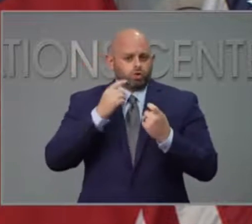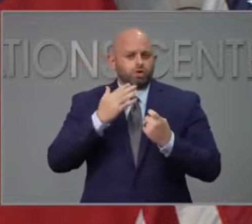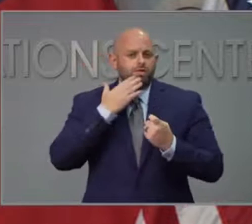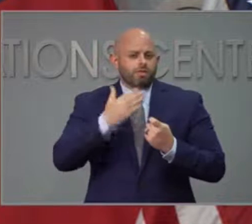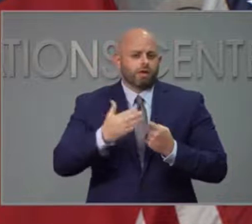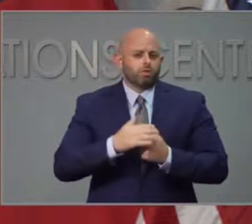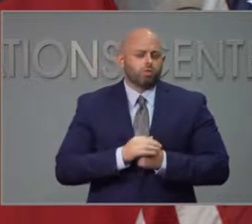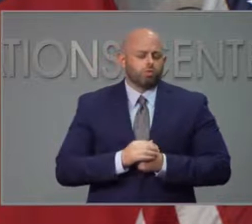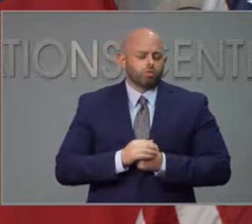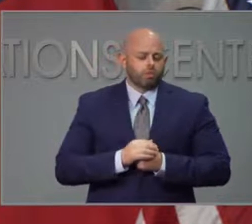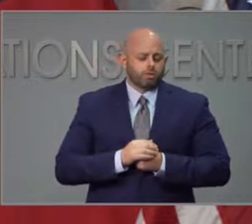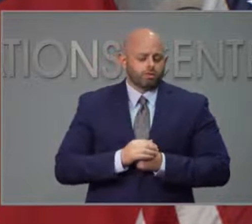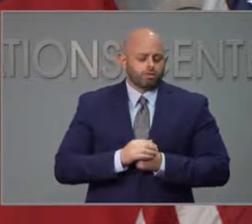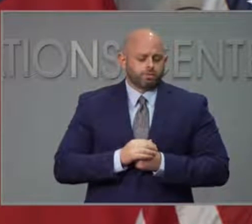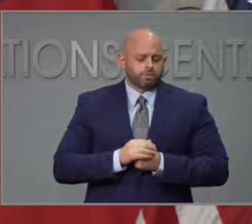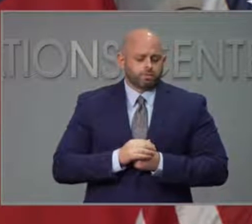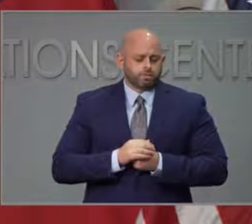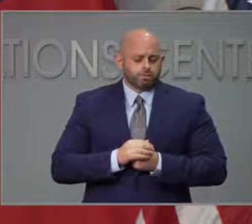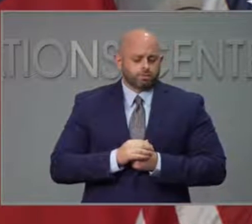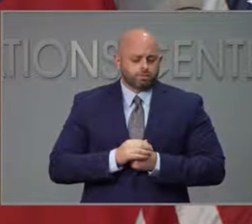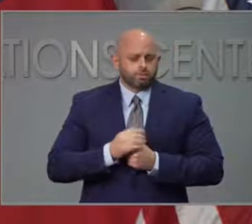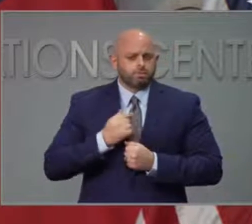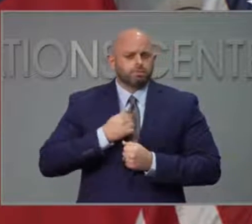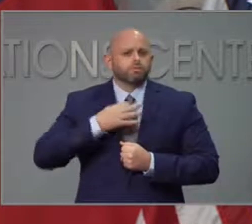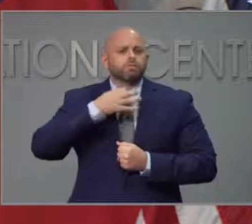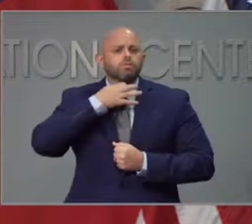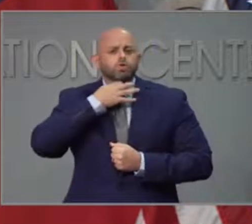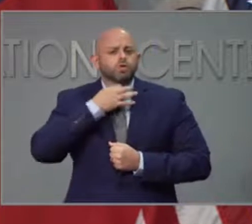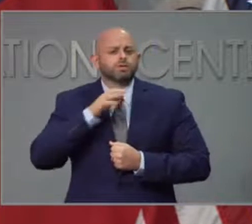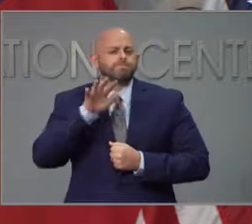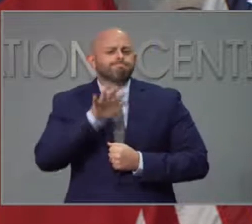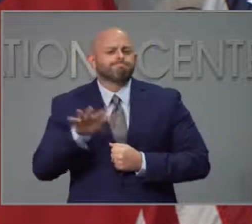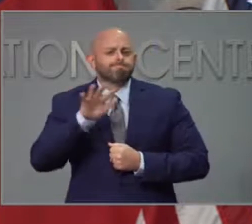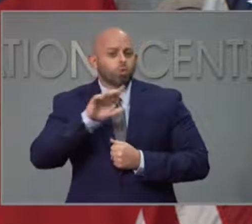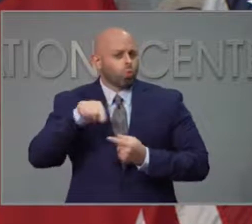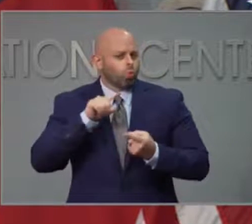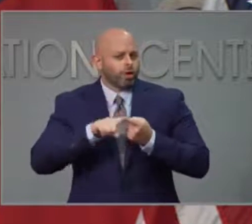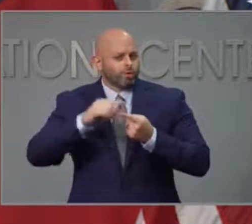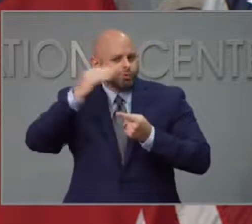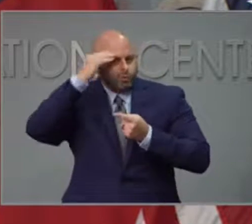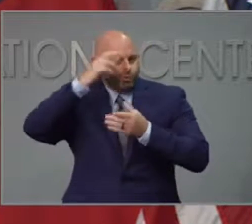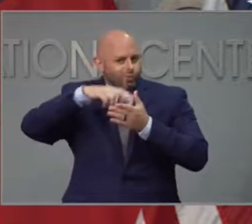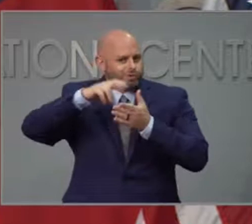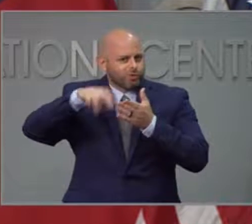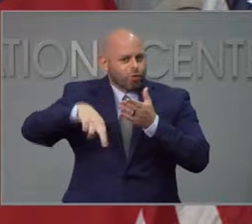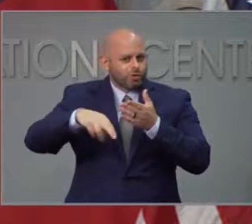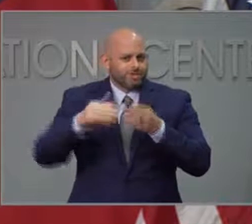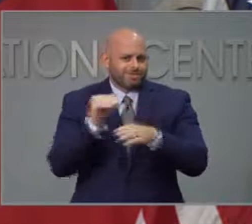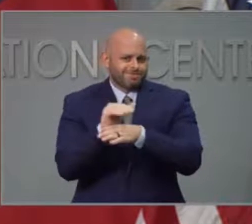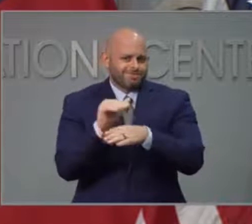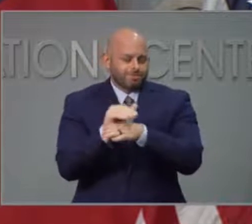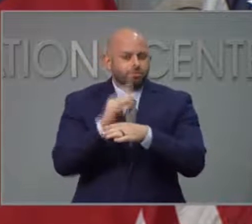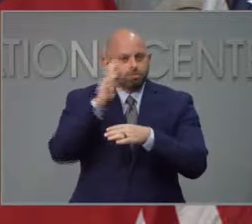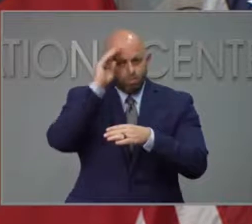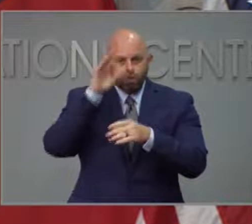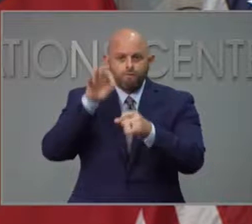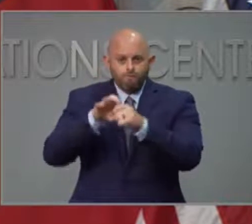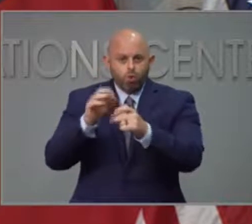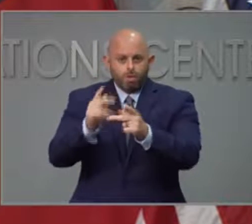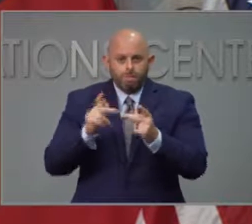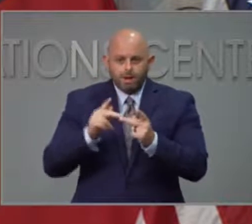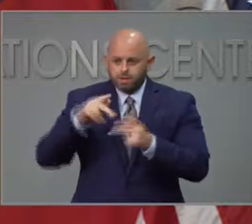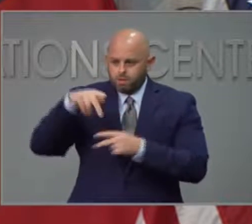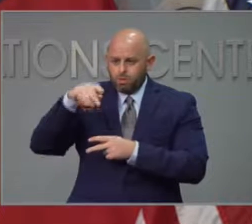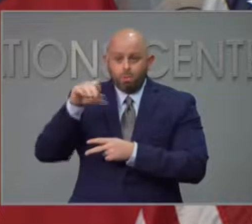of when we will start to get some of the results from tonight? I know that polls close and you all